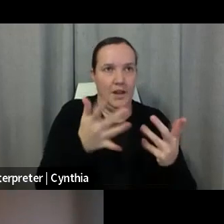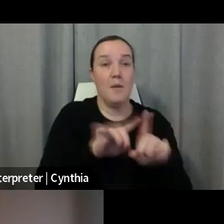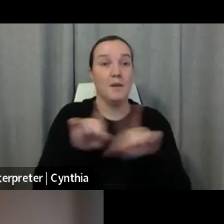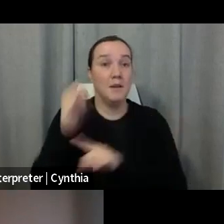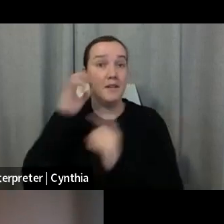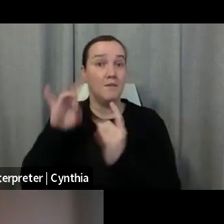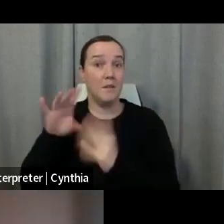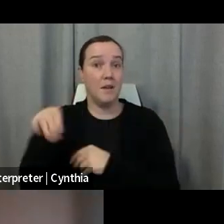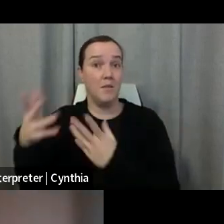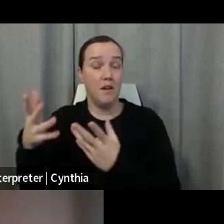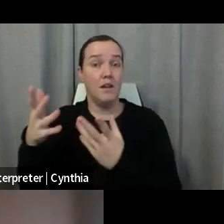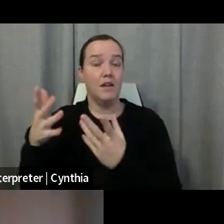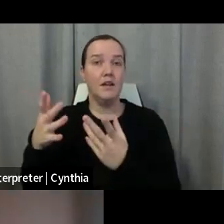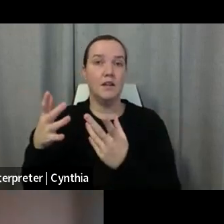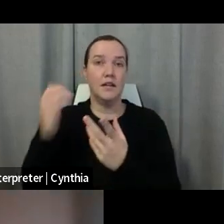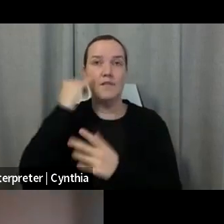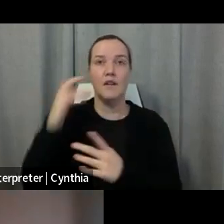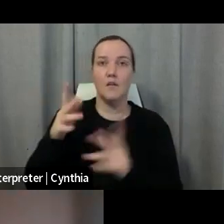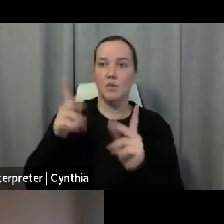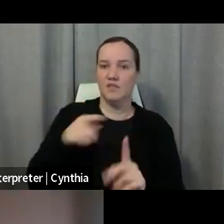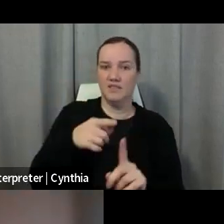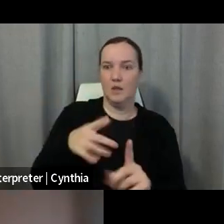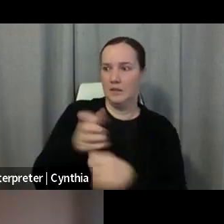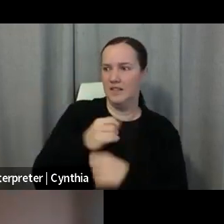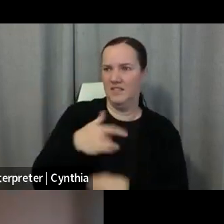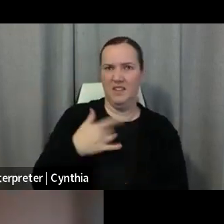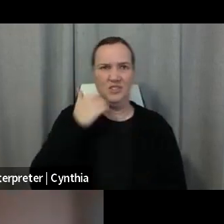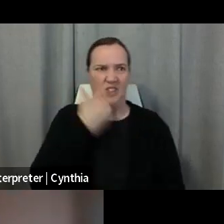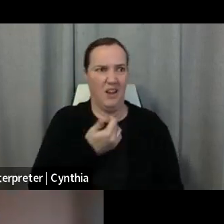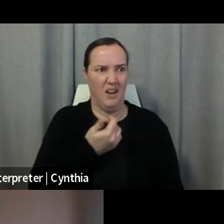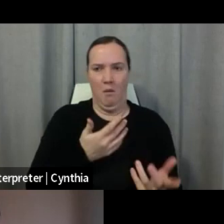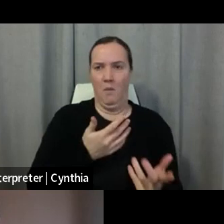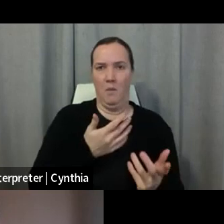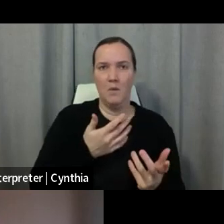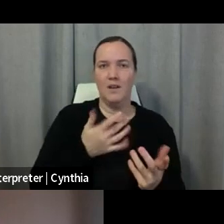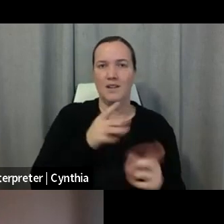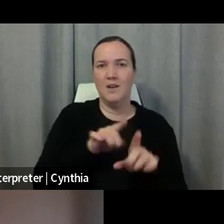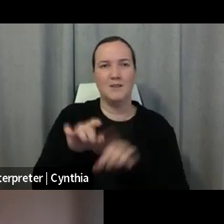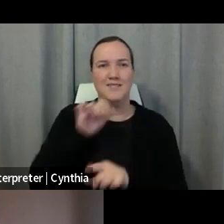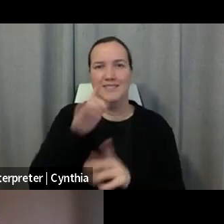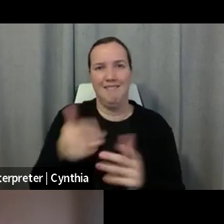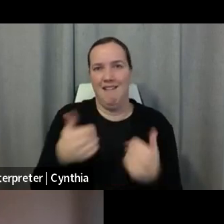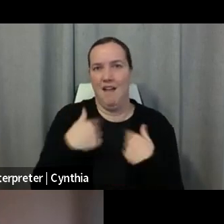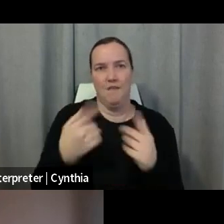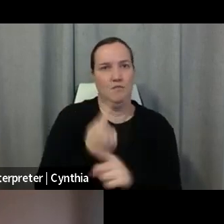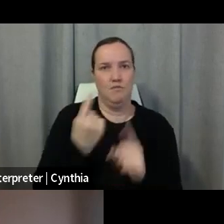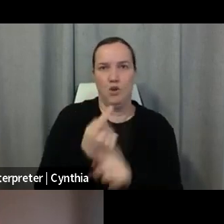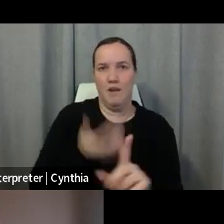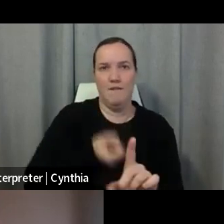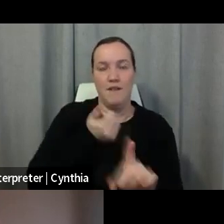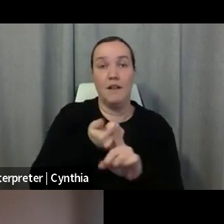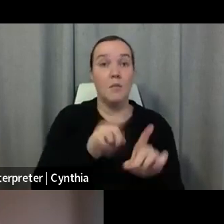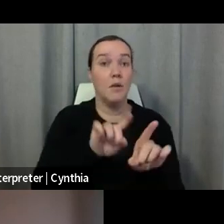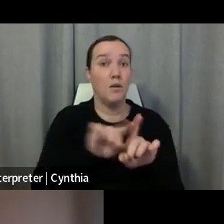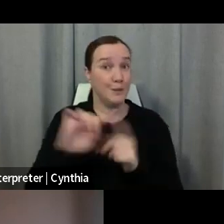ever given in a way that was shameful to the person receiving it, that it did not have the intended effect. And then the reverse of